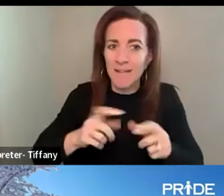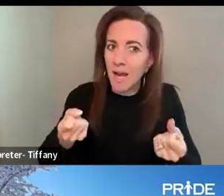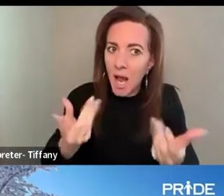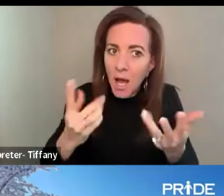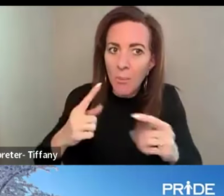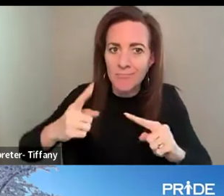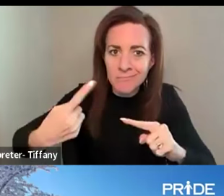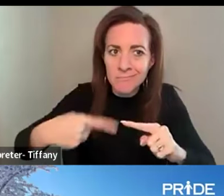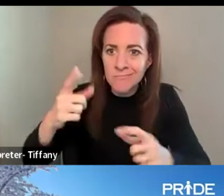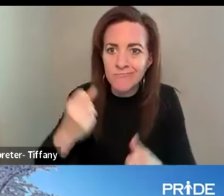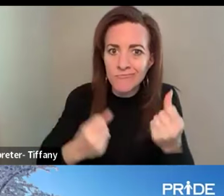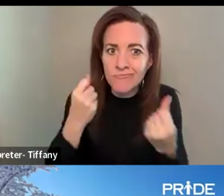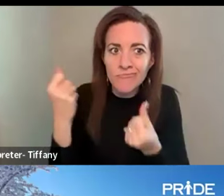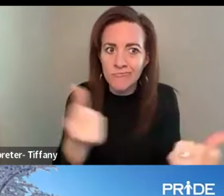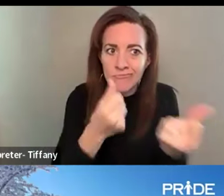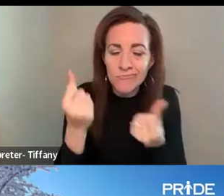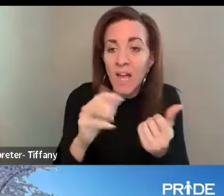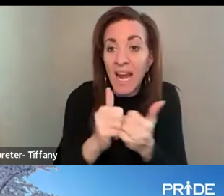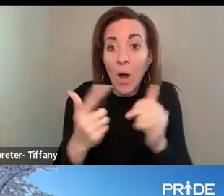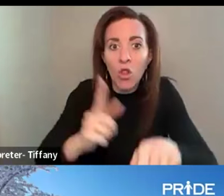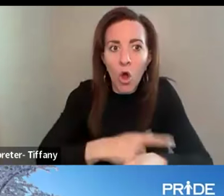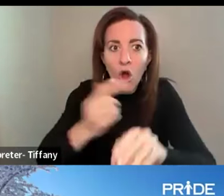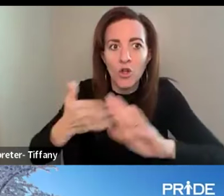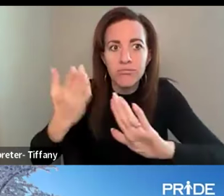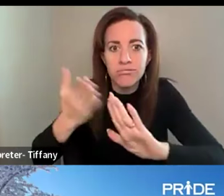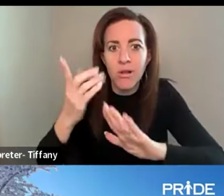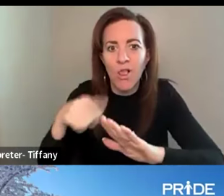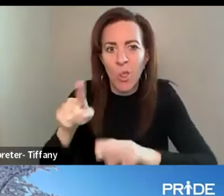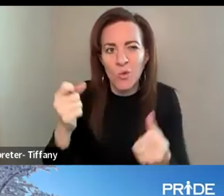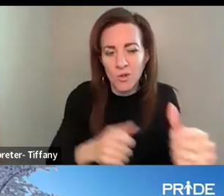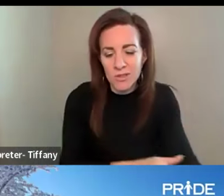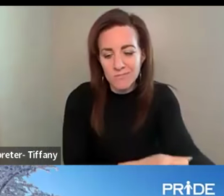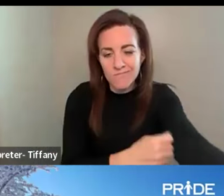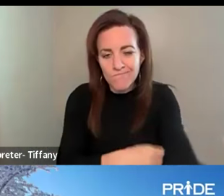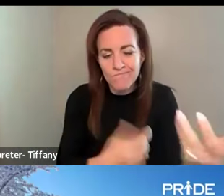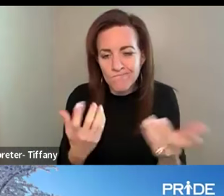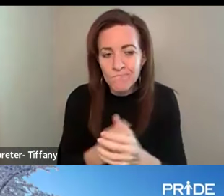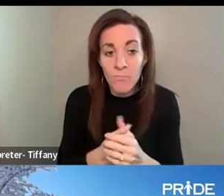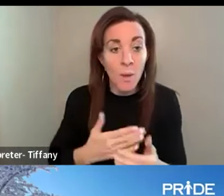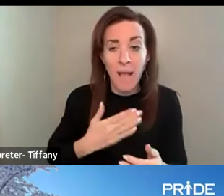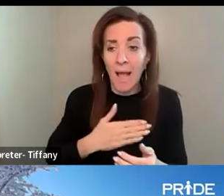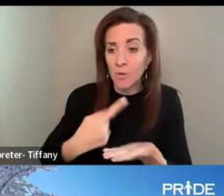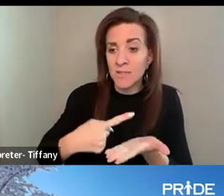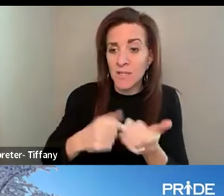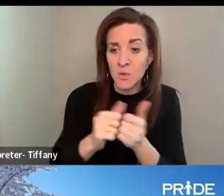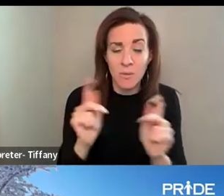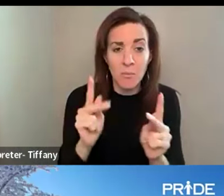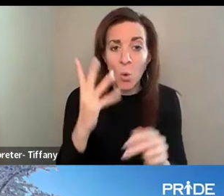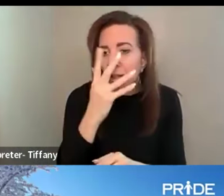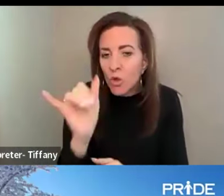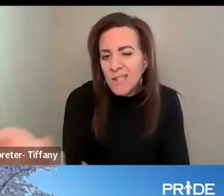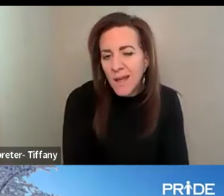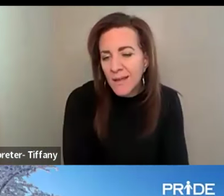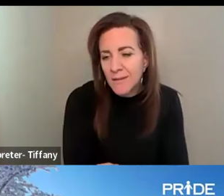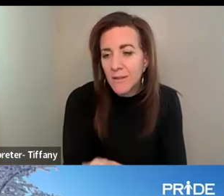miles your vehicles drive and how long you operate them. And so I'm happy to talk with folks about what that looks